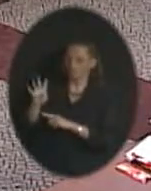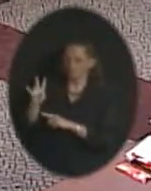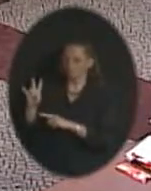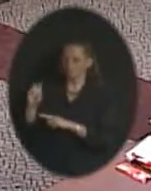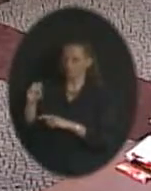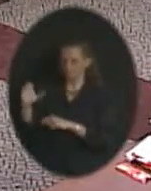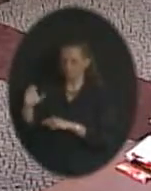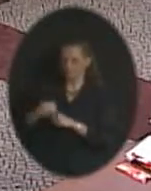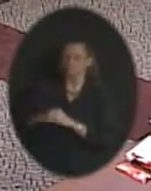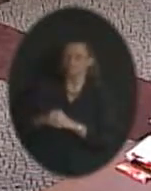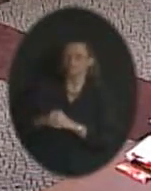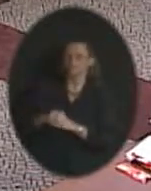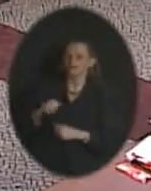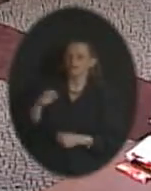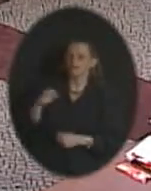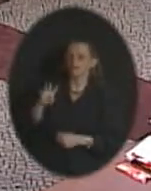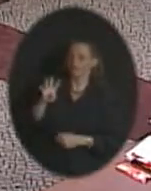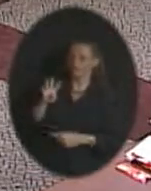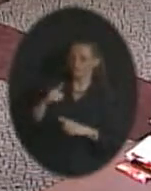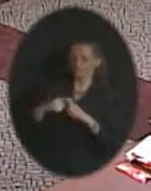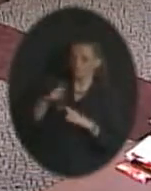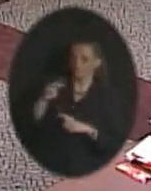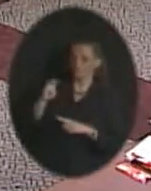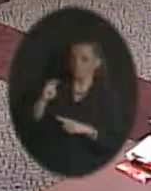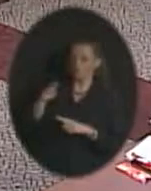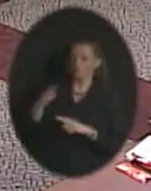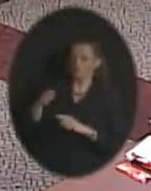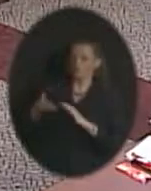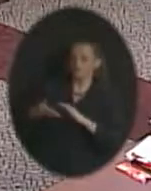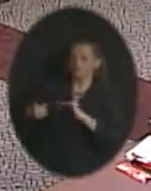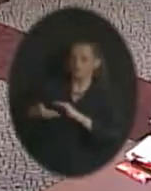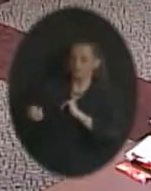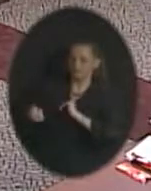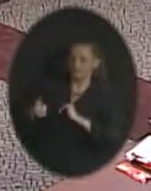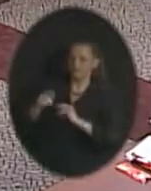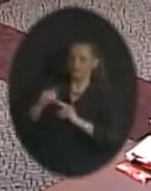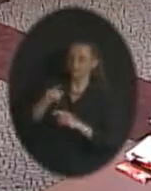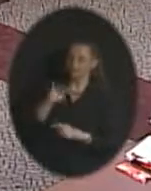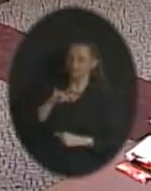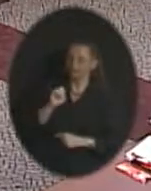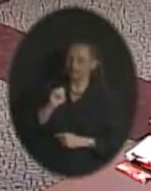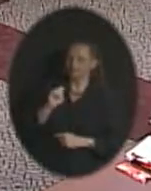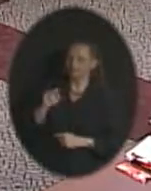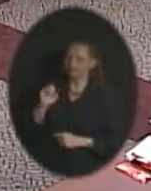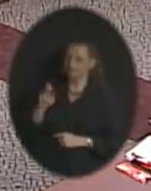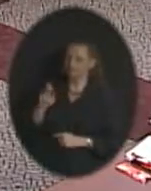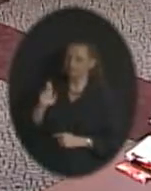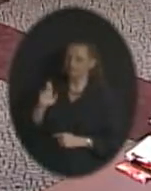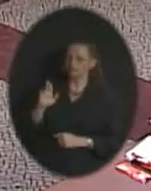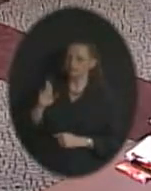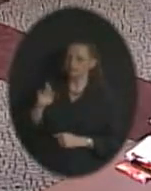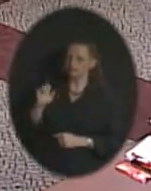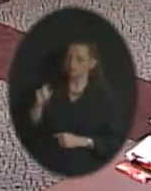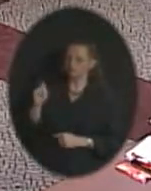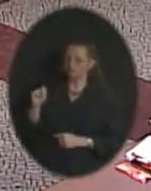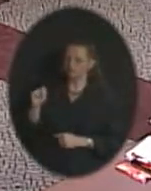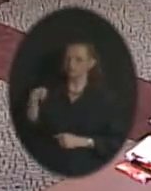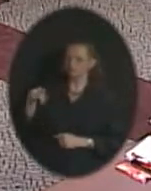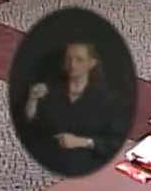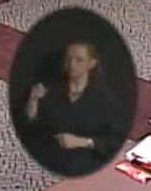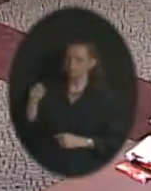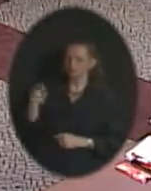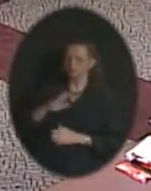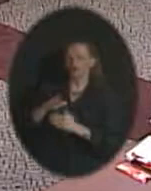seconds. And the 4x400-meter relay team of Kyle Evans, Nick Henricks, Braxton Love, and Parker Evans, all